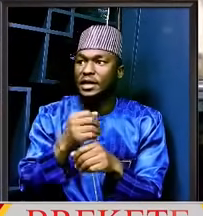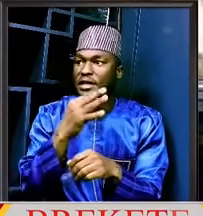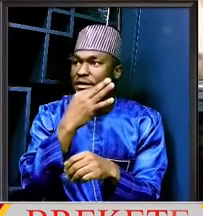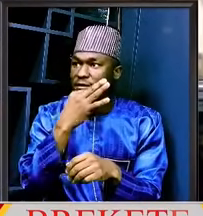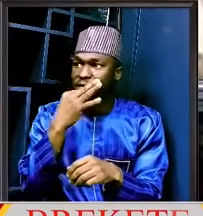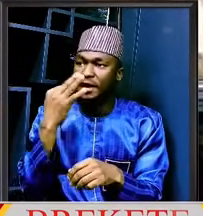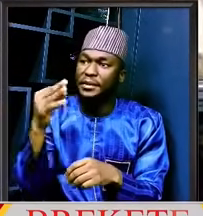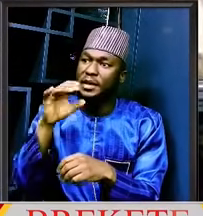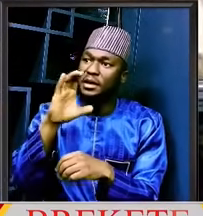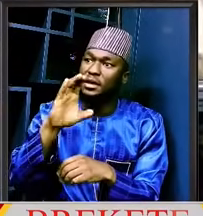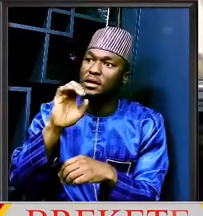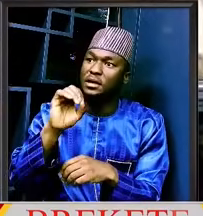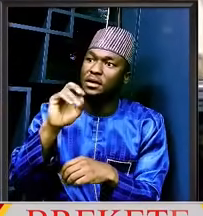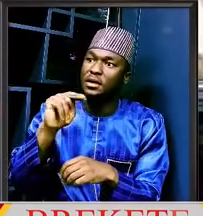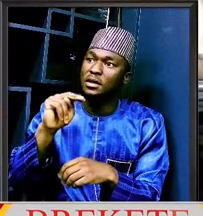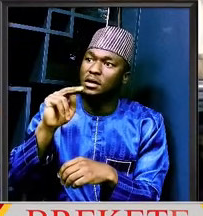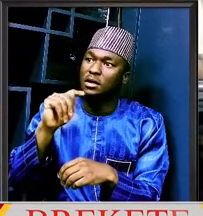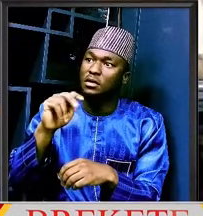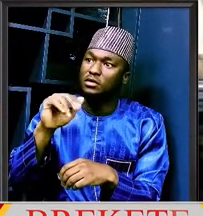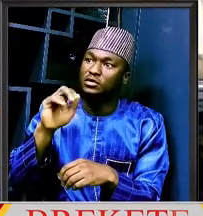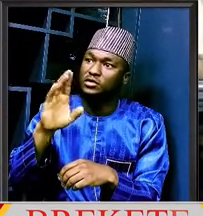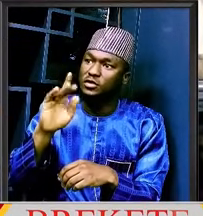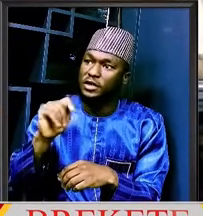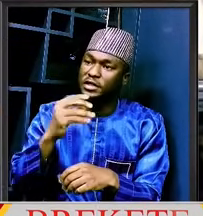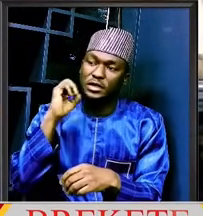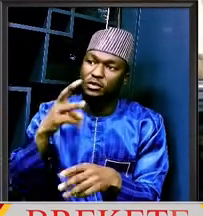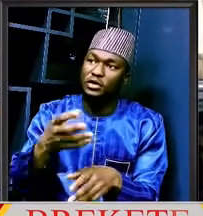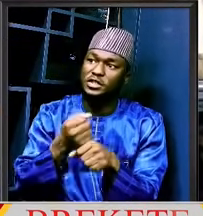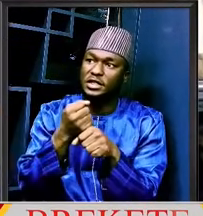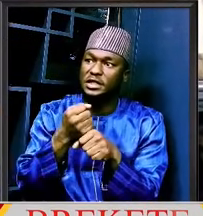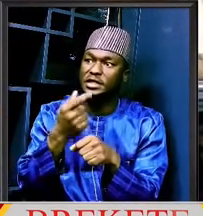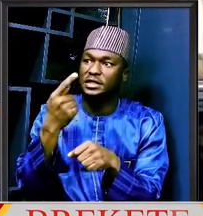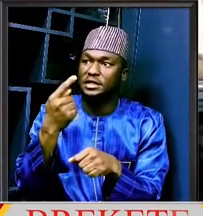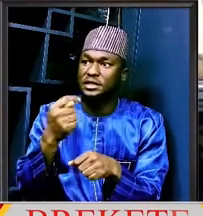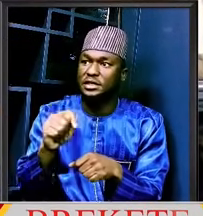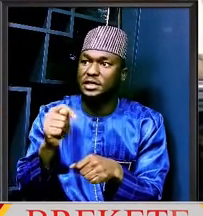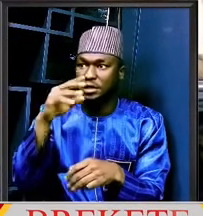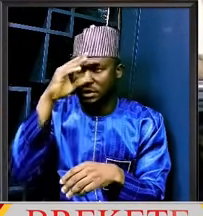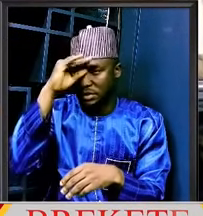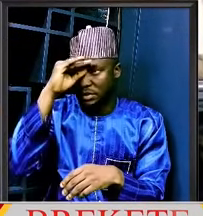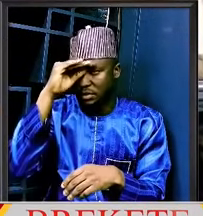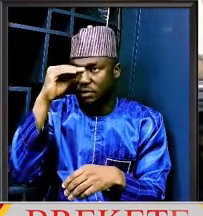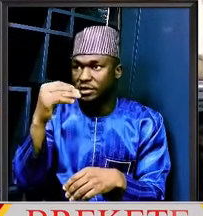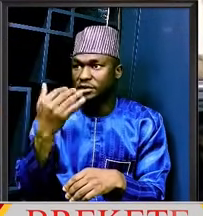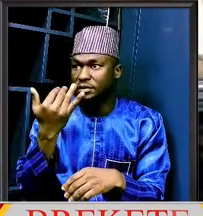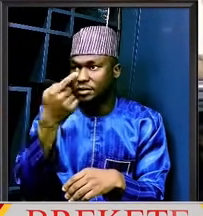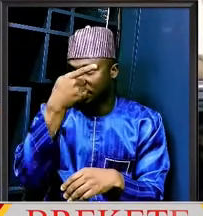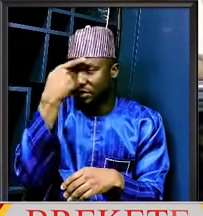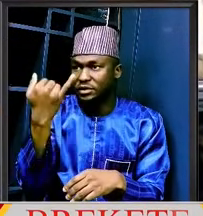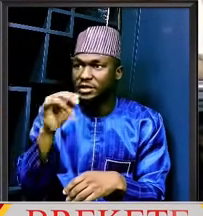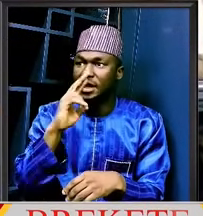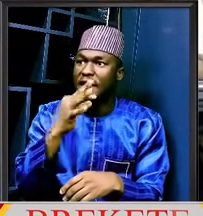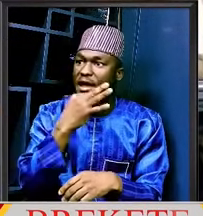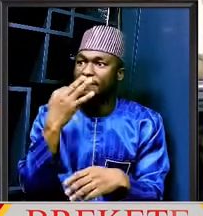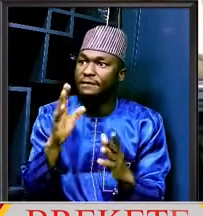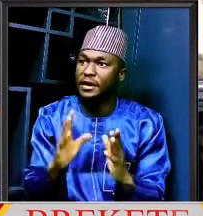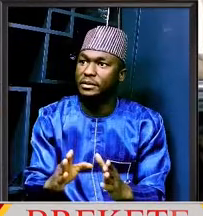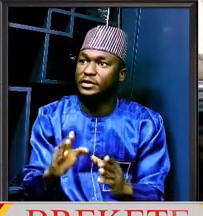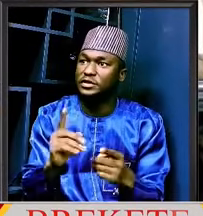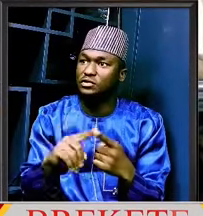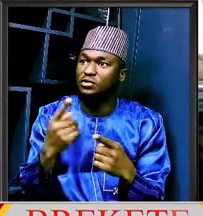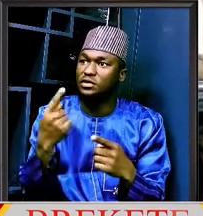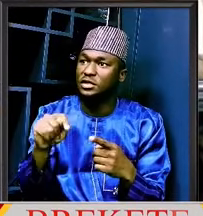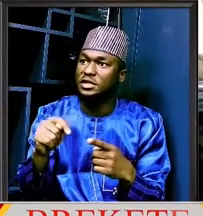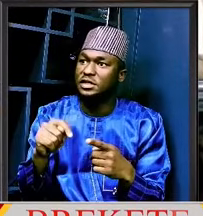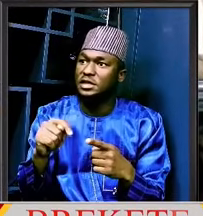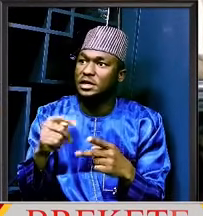in other states in the south. He will pack these boys, because they are farmers. We in Benue are farmers. He will pack them to the south,